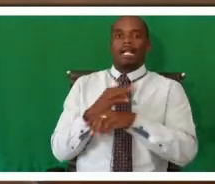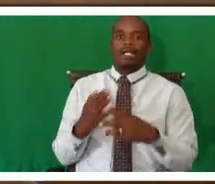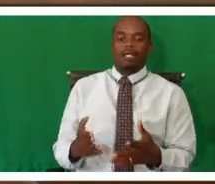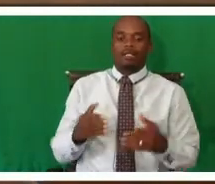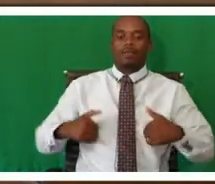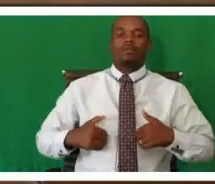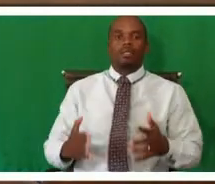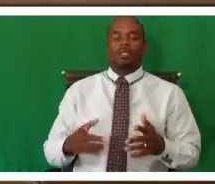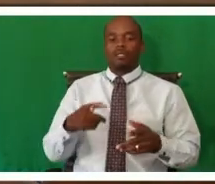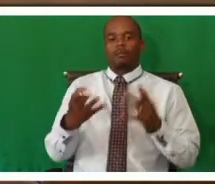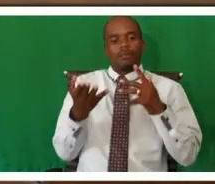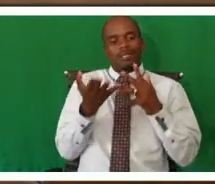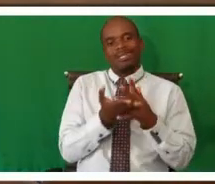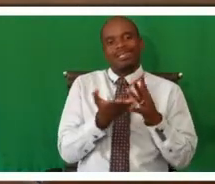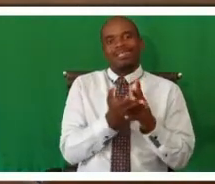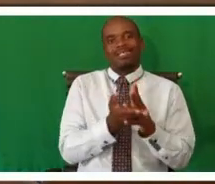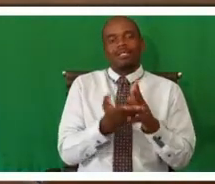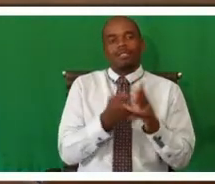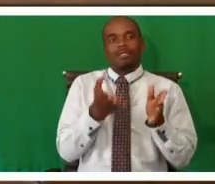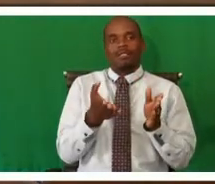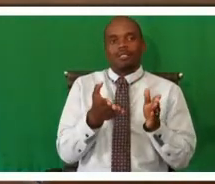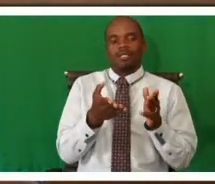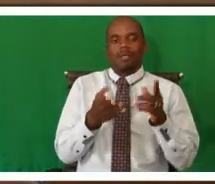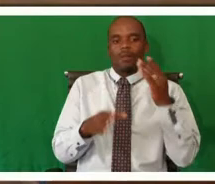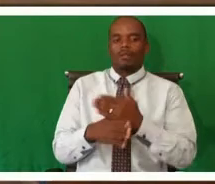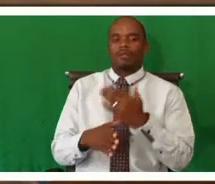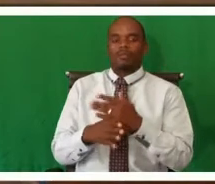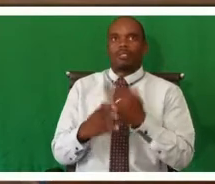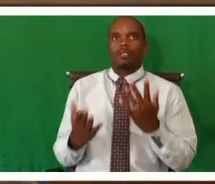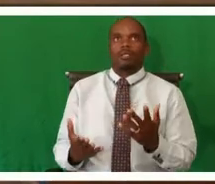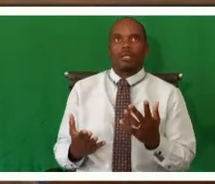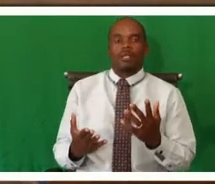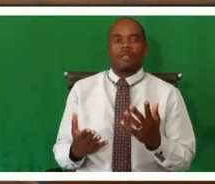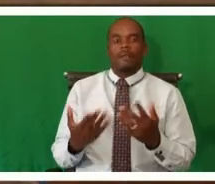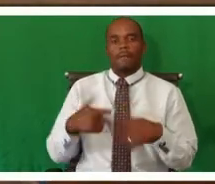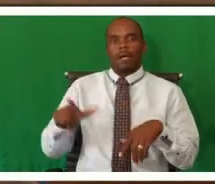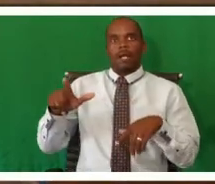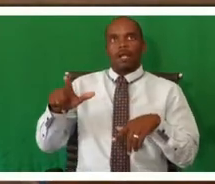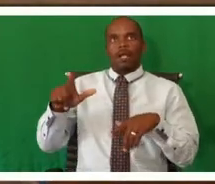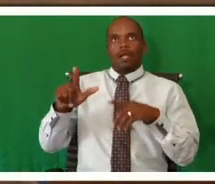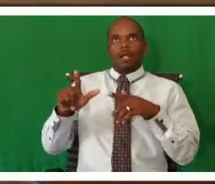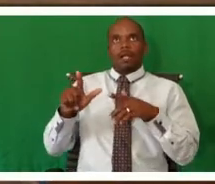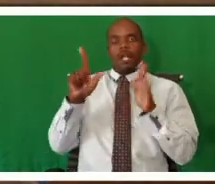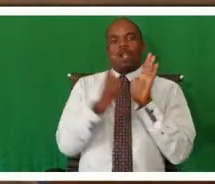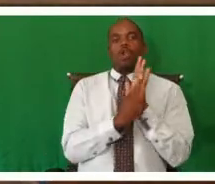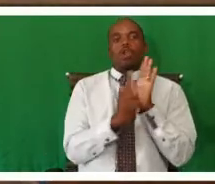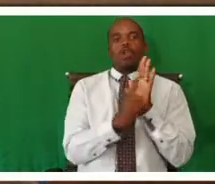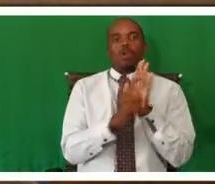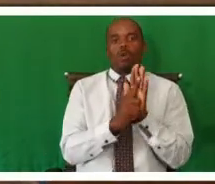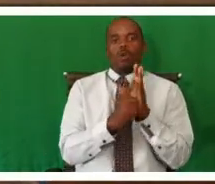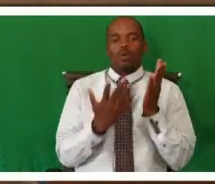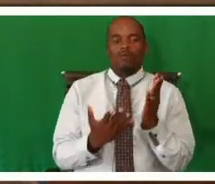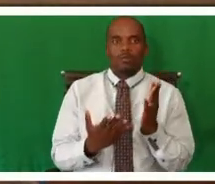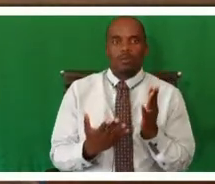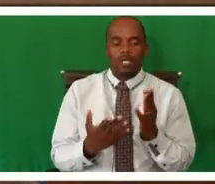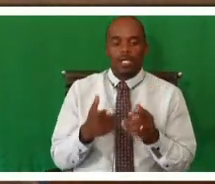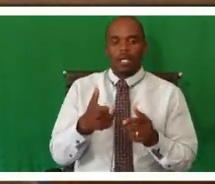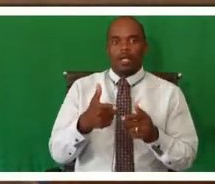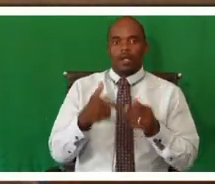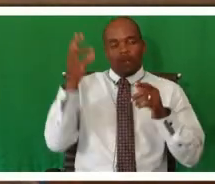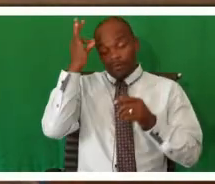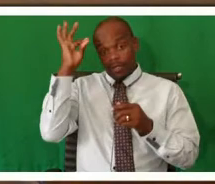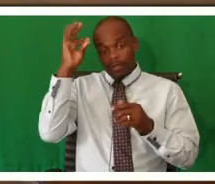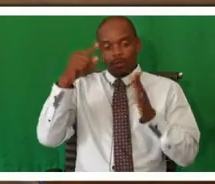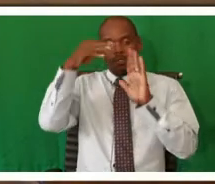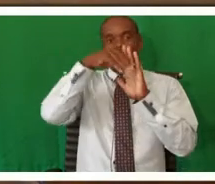these cases are already being dealt with by law enforcement agencies. The pressure of national government to